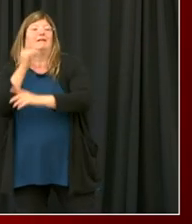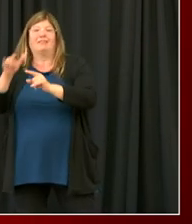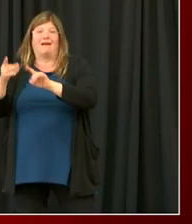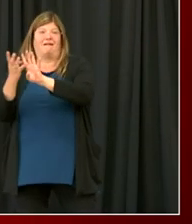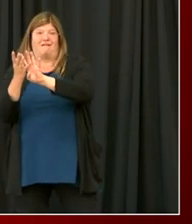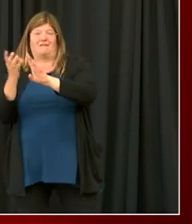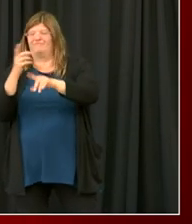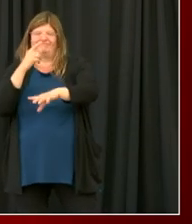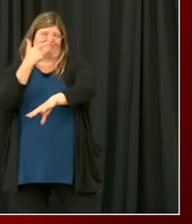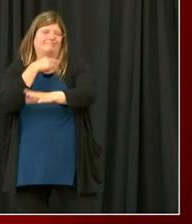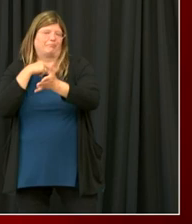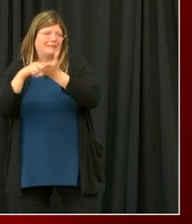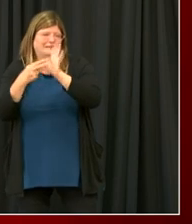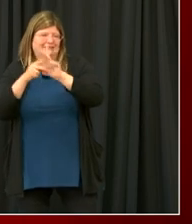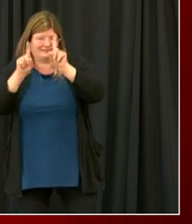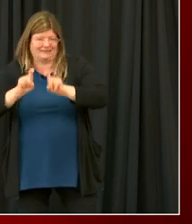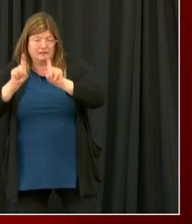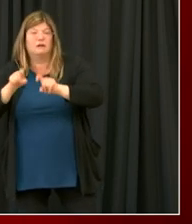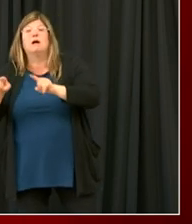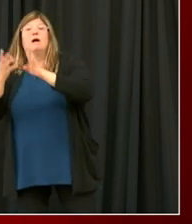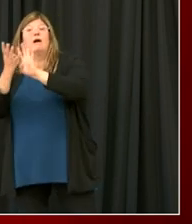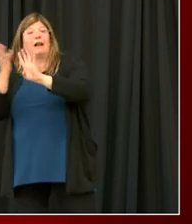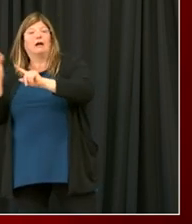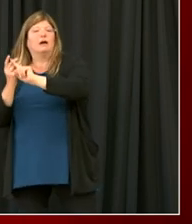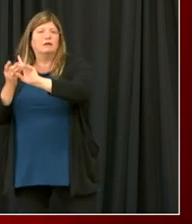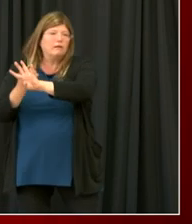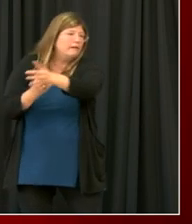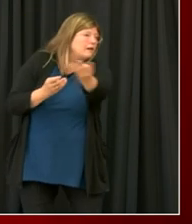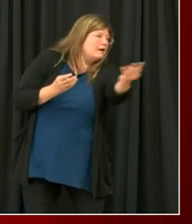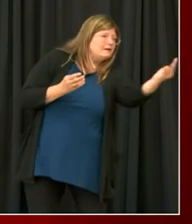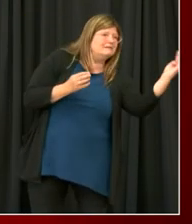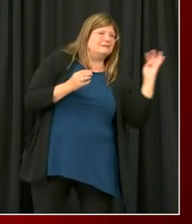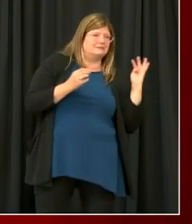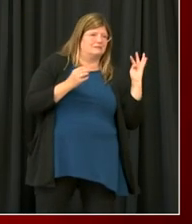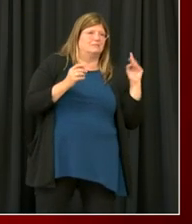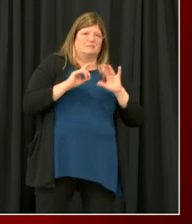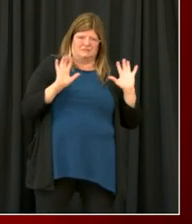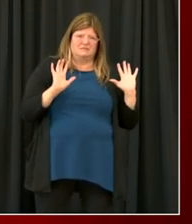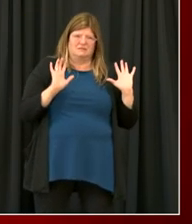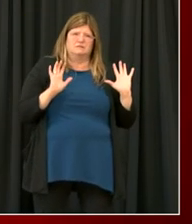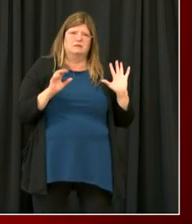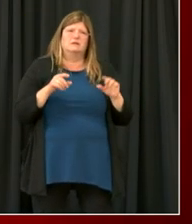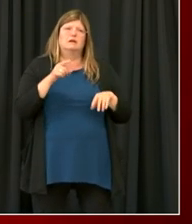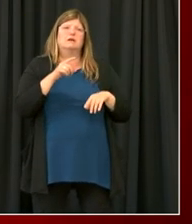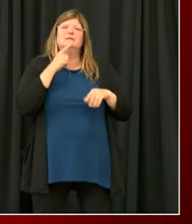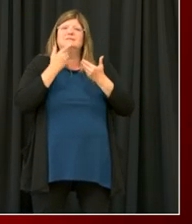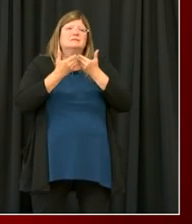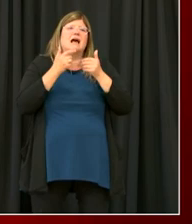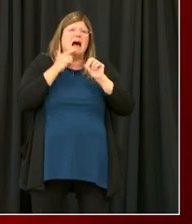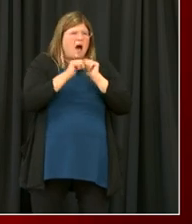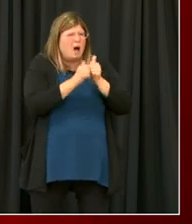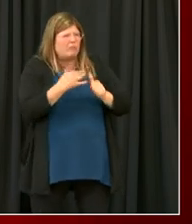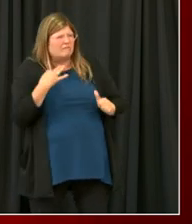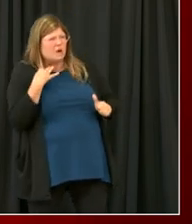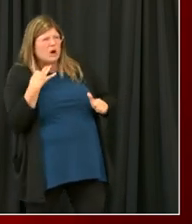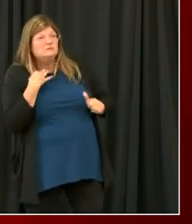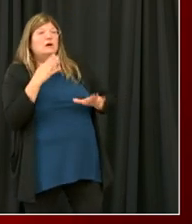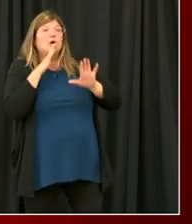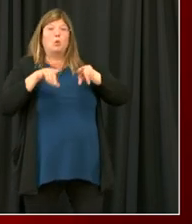to do the testing. Okay, so are these volunteers, or are they working their days off, or how's that work? They're working their days